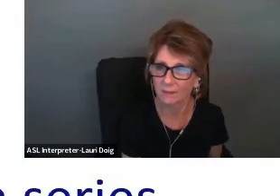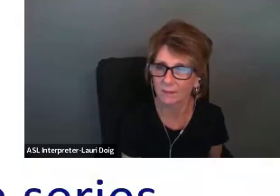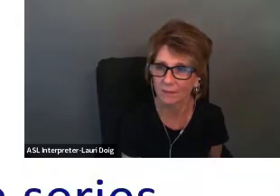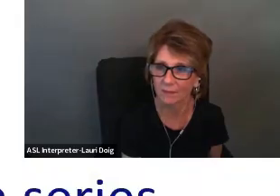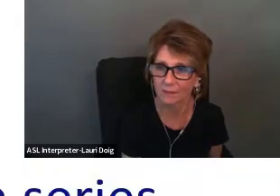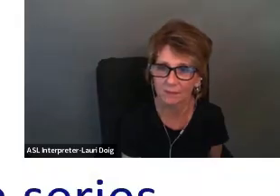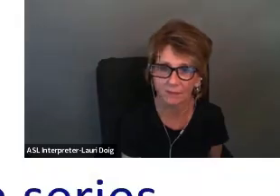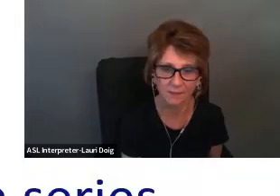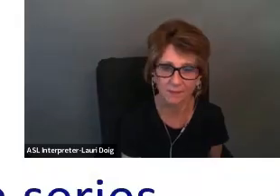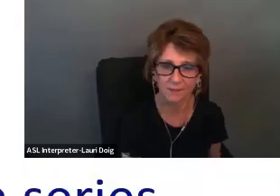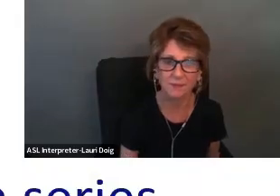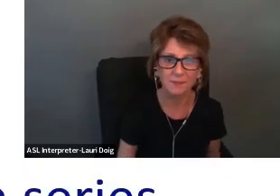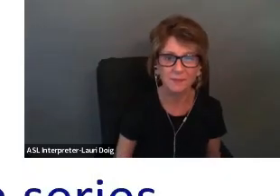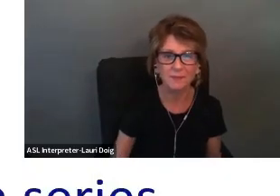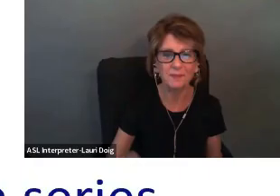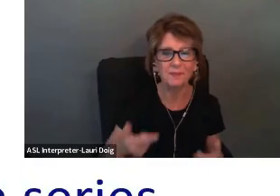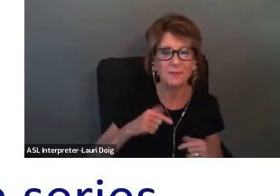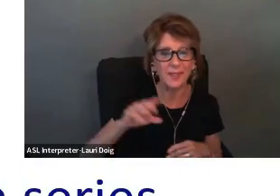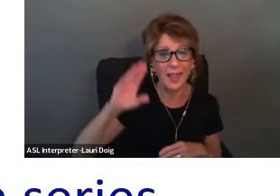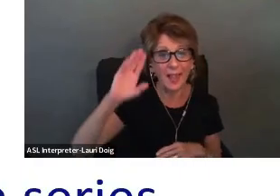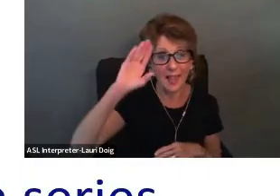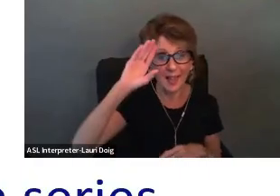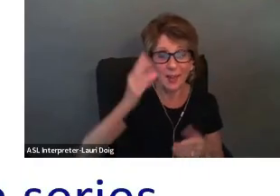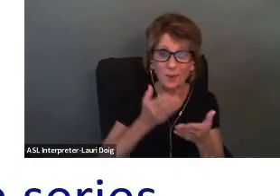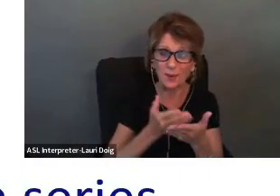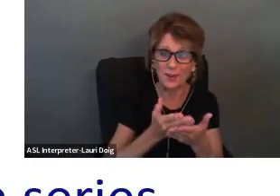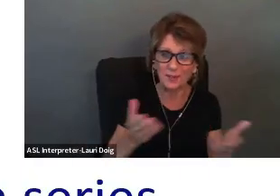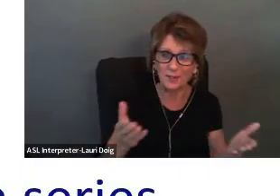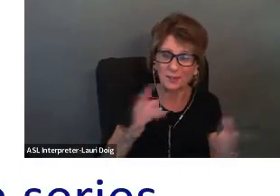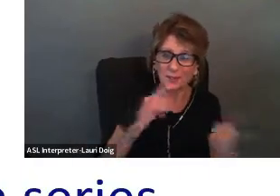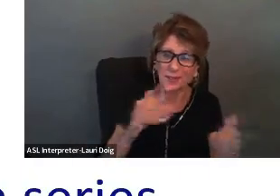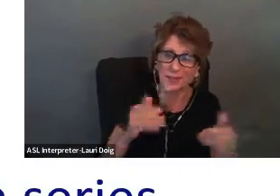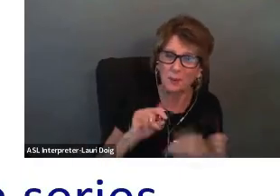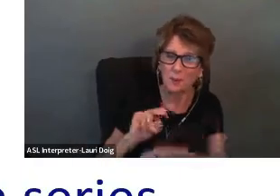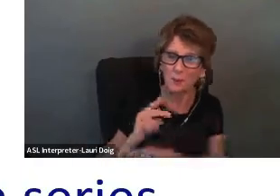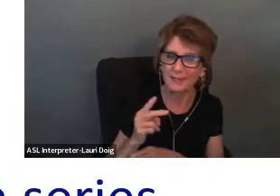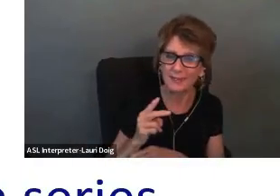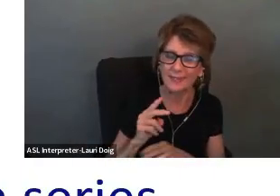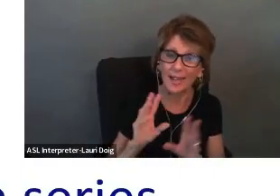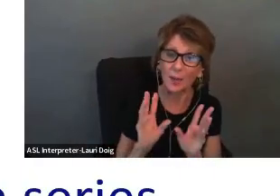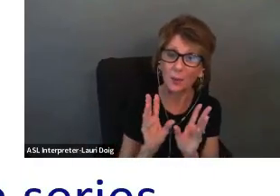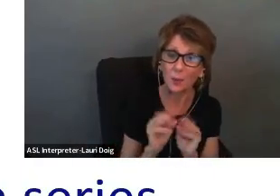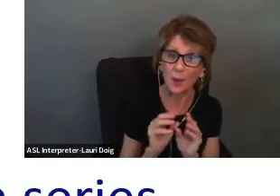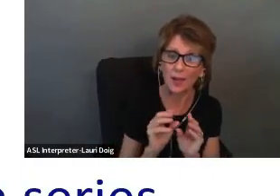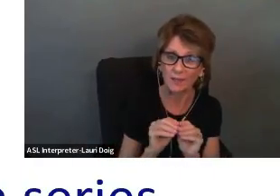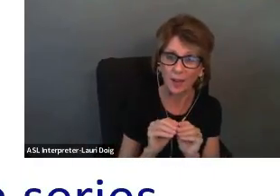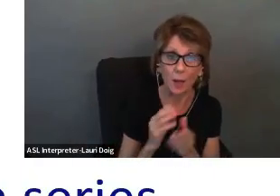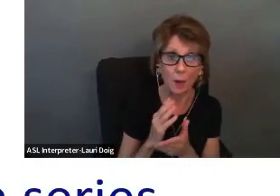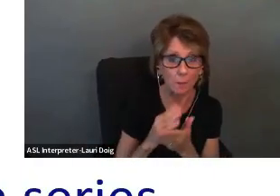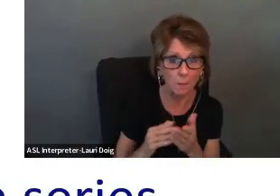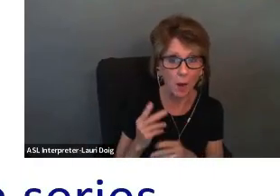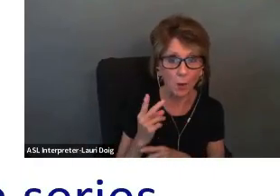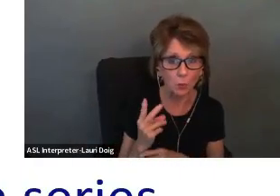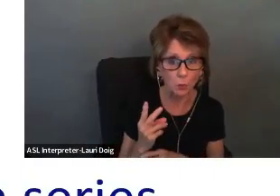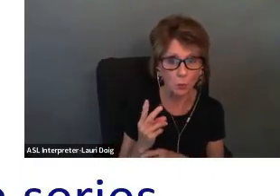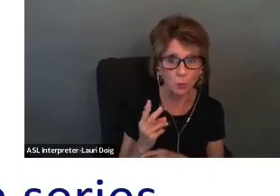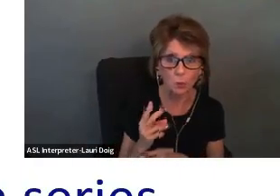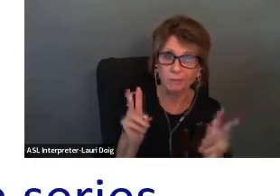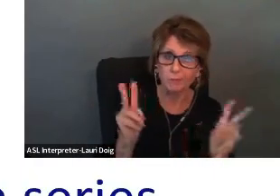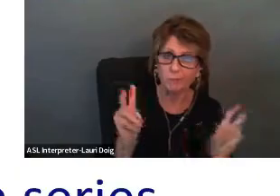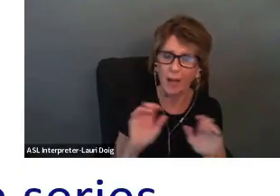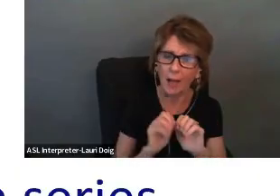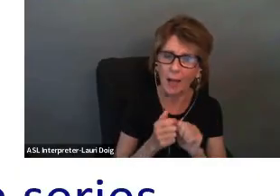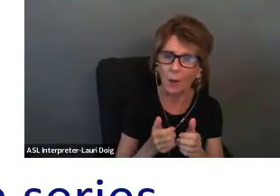Hello, everyone, and welcome to the second webinar in a two-part series on how to ask employers and landlords